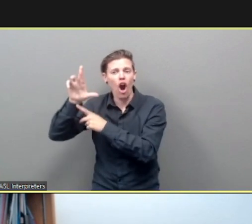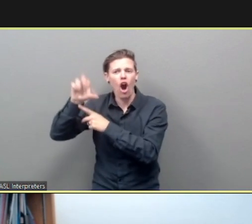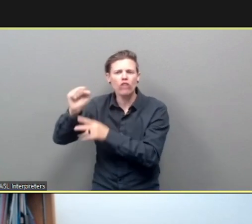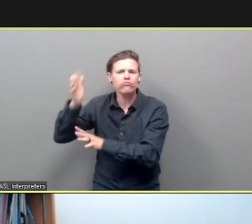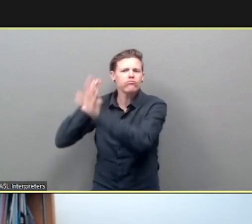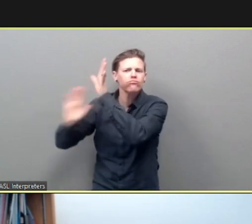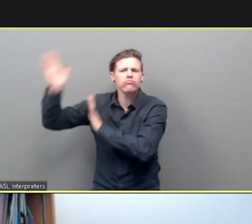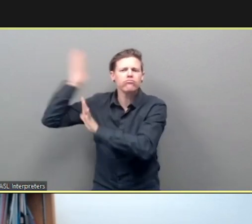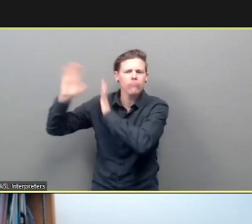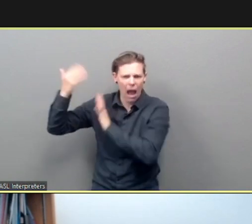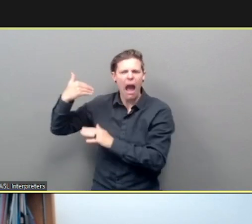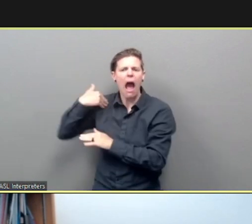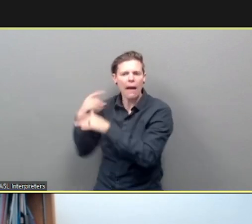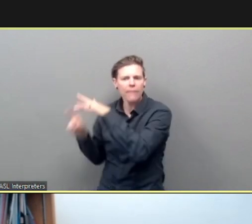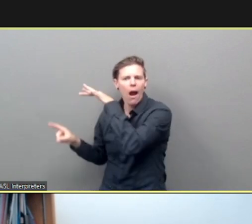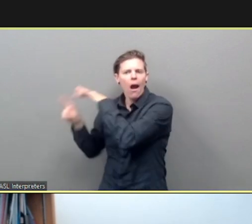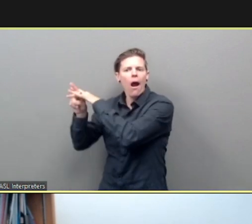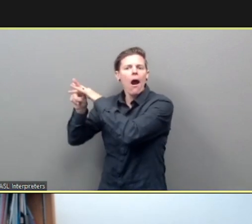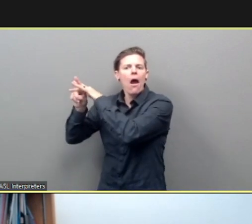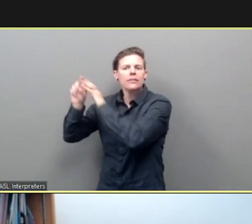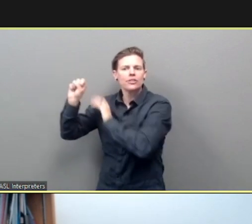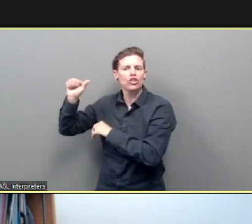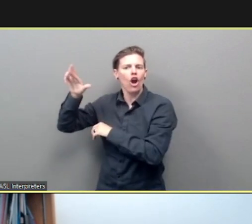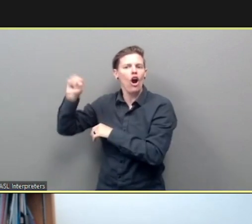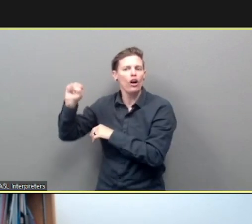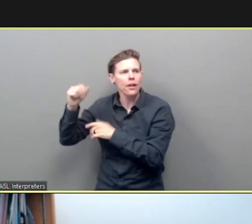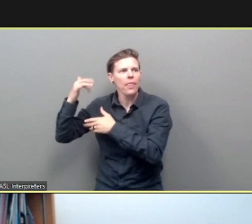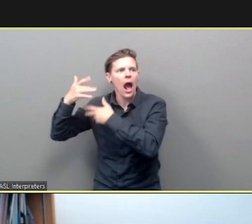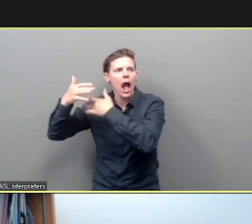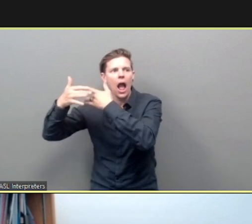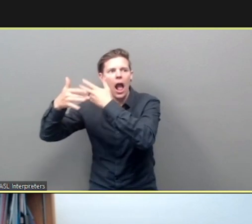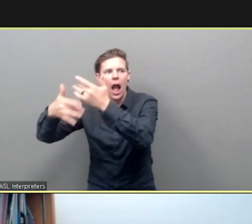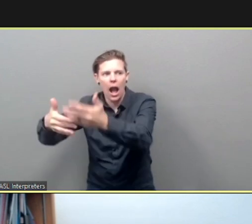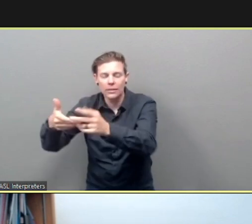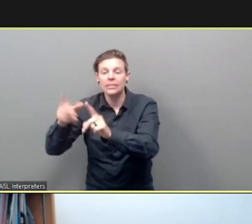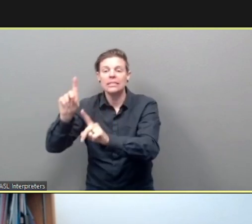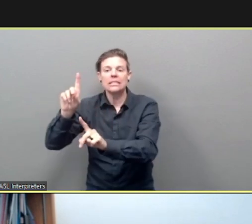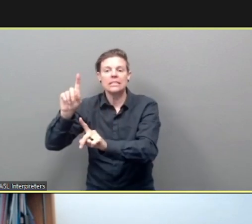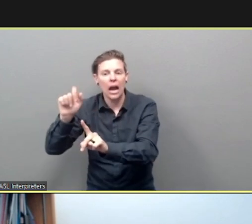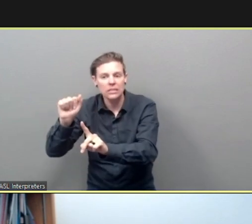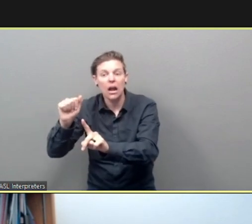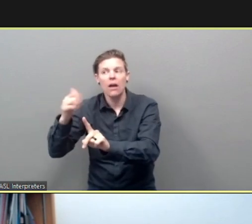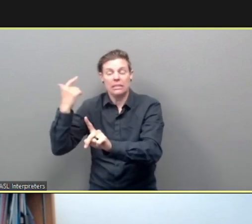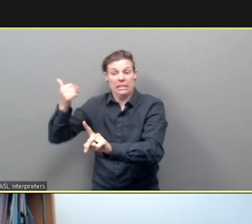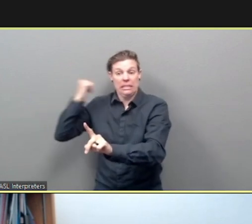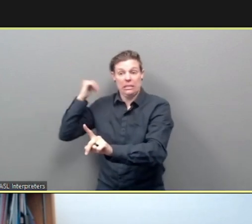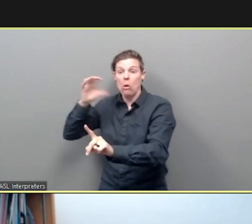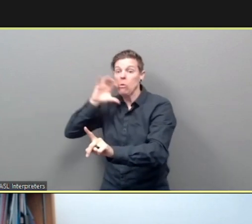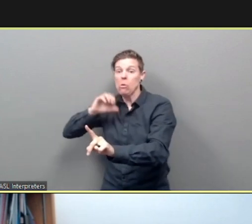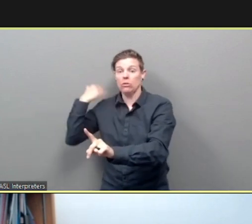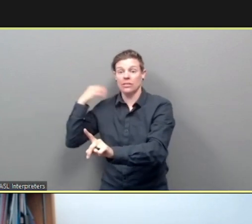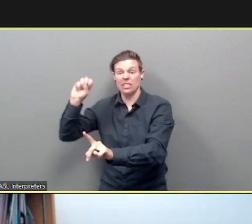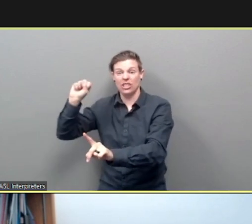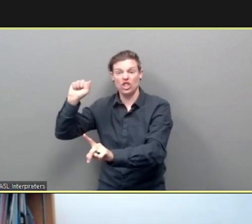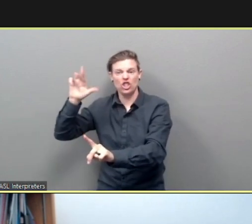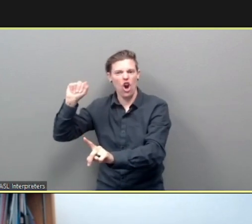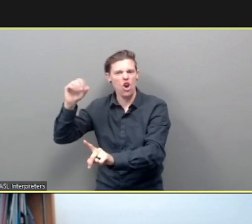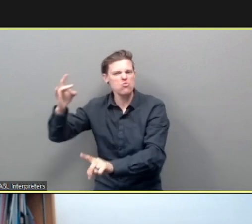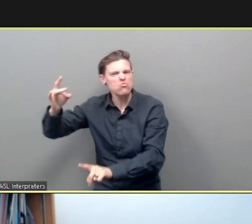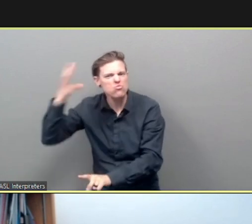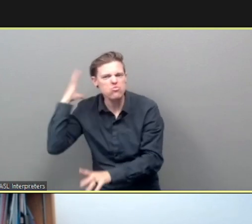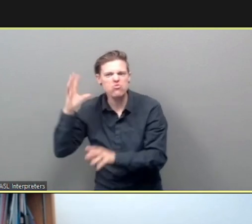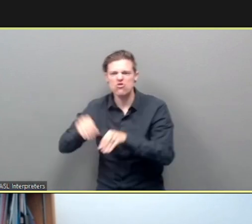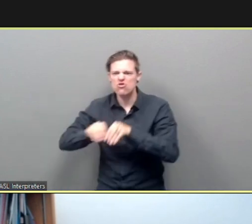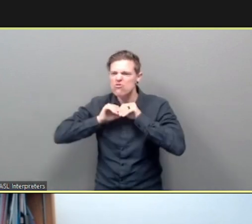that it's much more contagious. So it has some advantages where it is able to